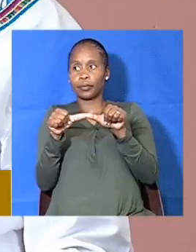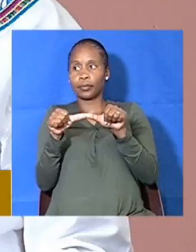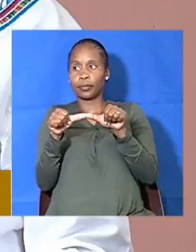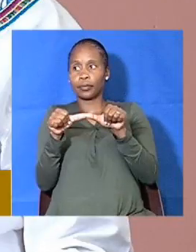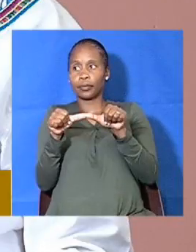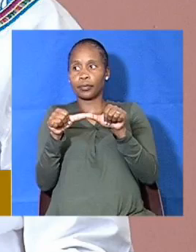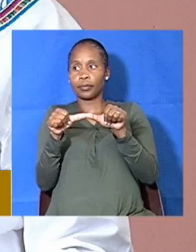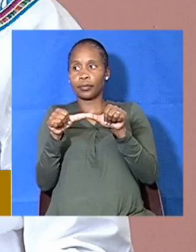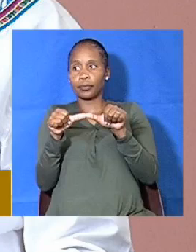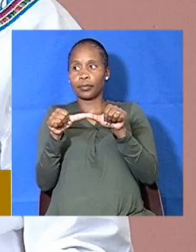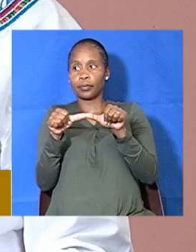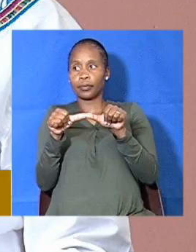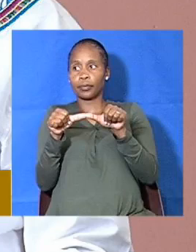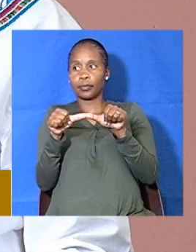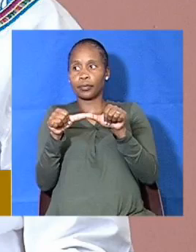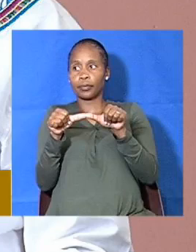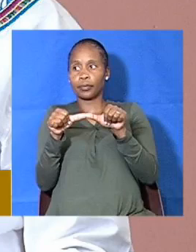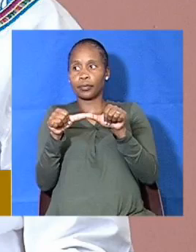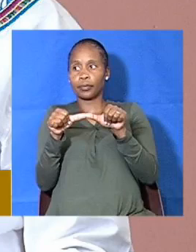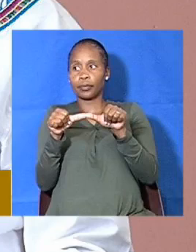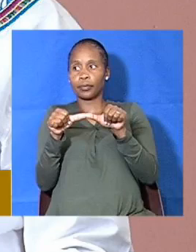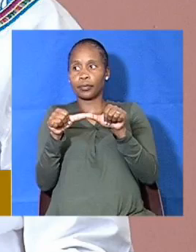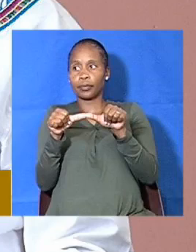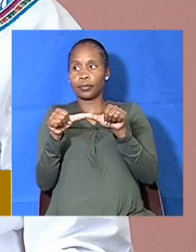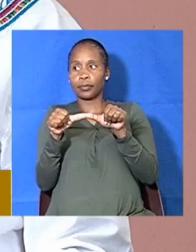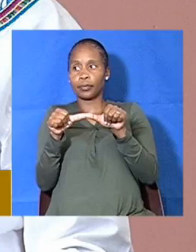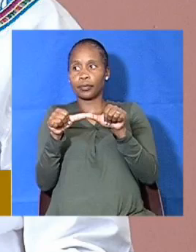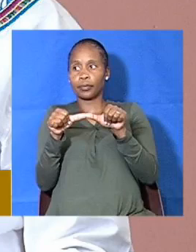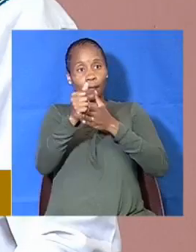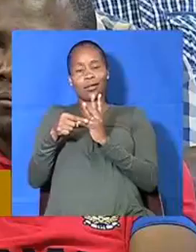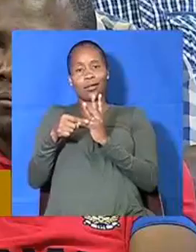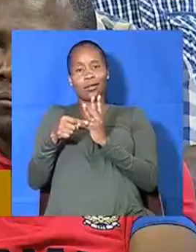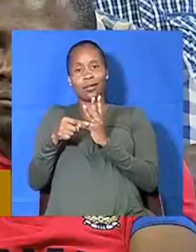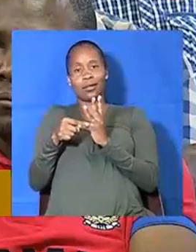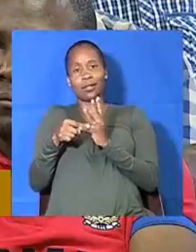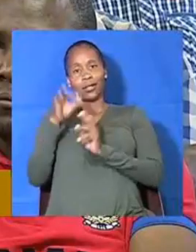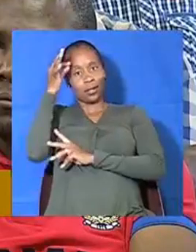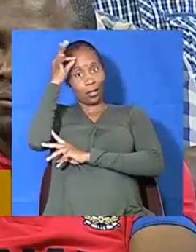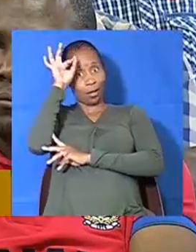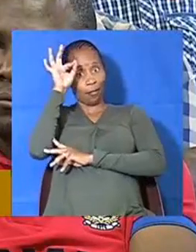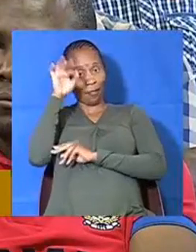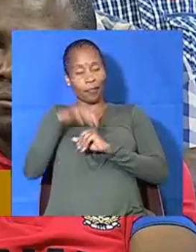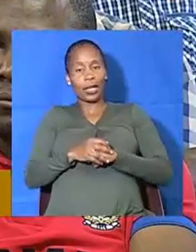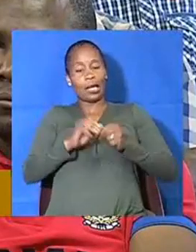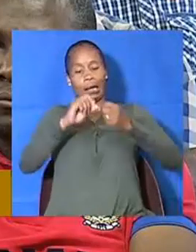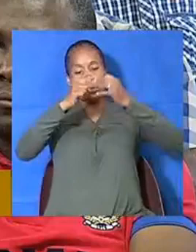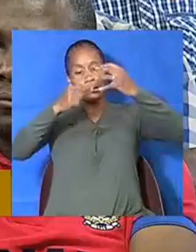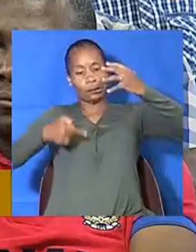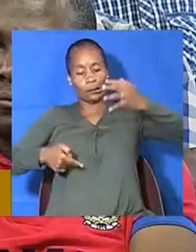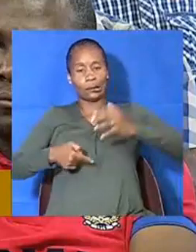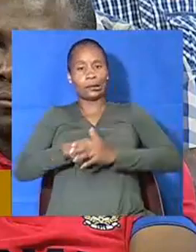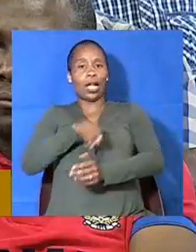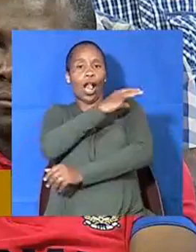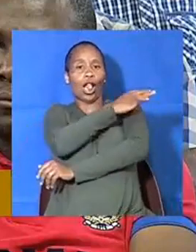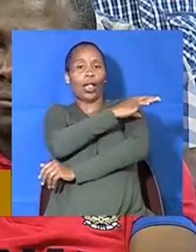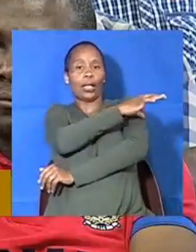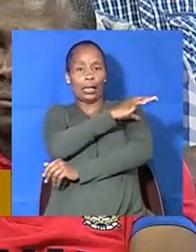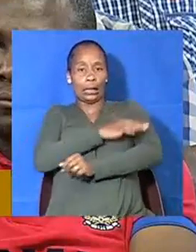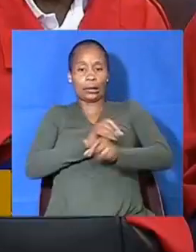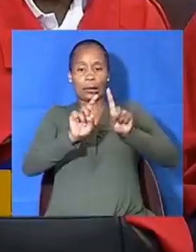I'm a member of Portfolio Committee of on Health and a member of Parliament. Thanks.